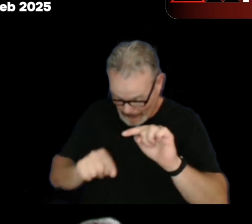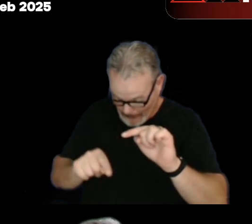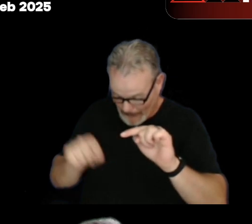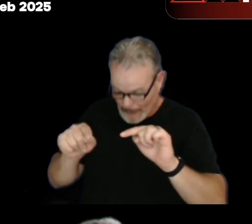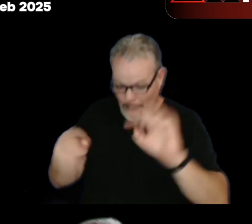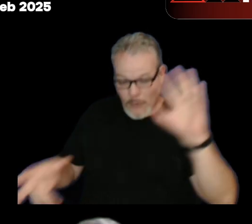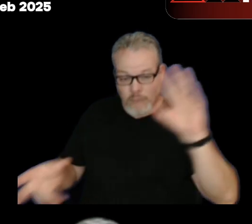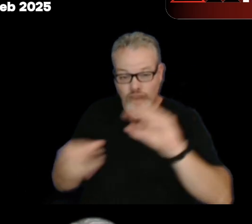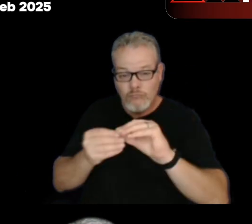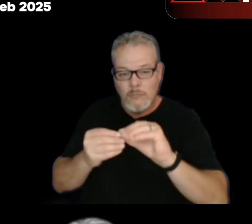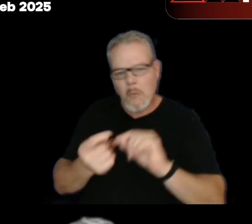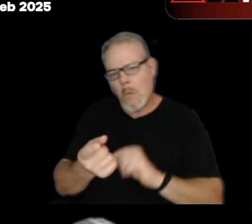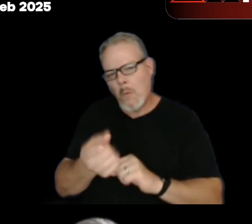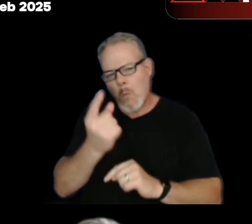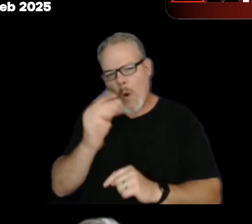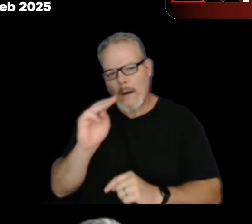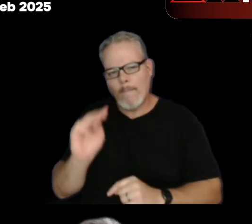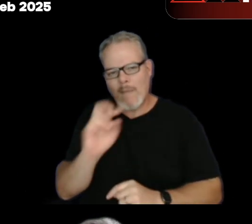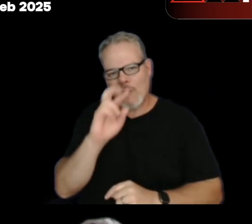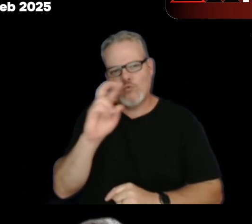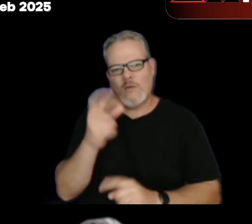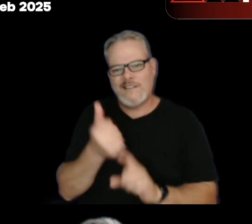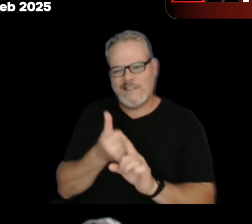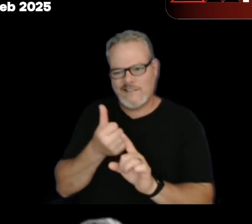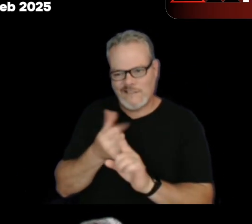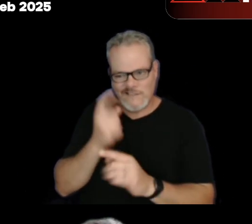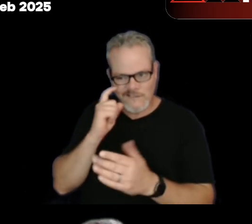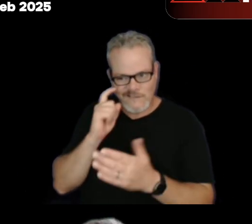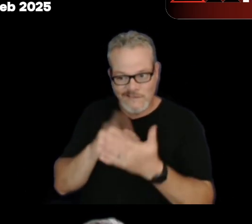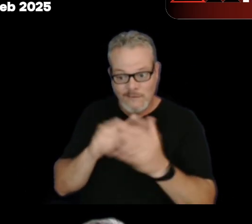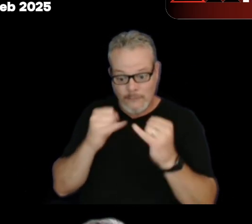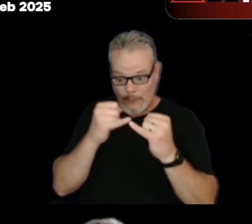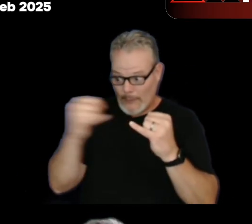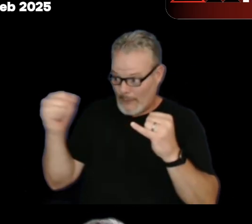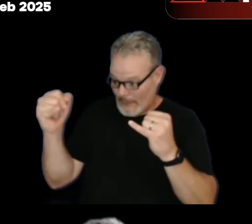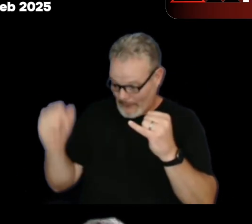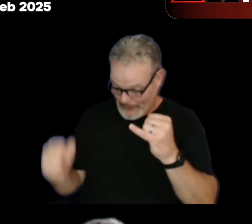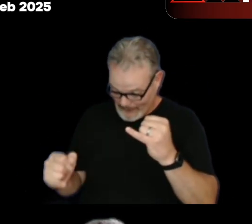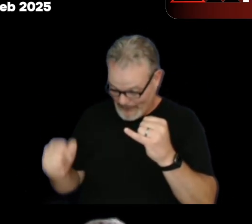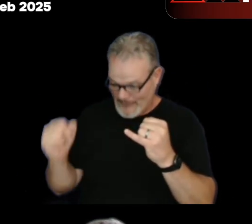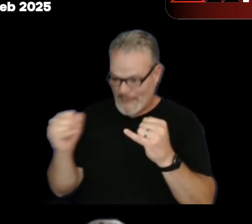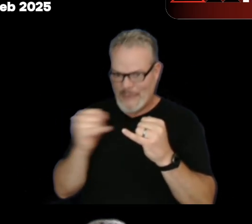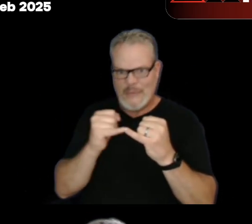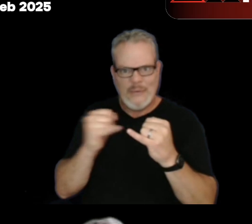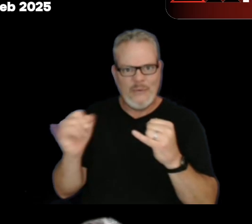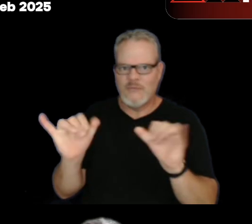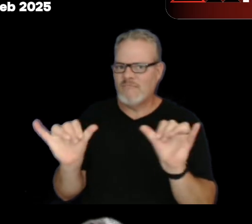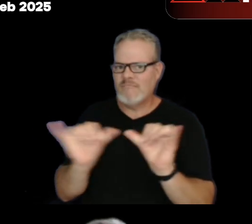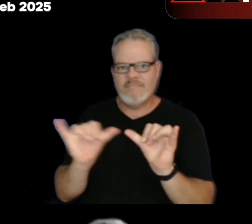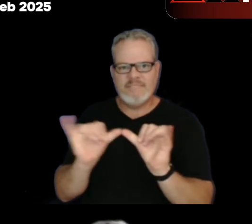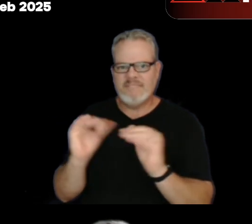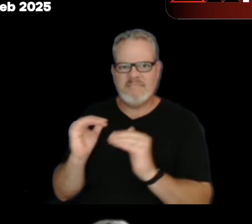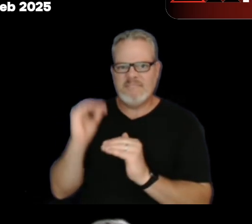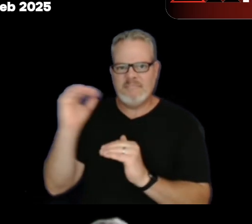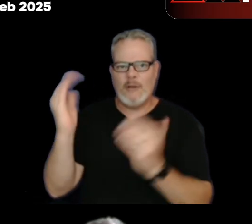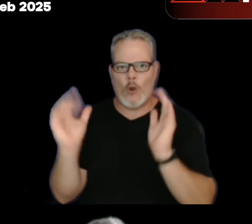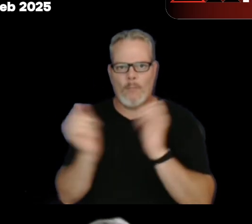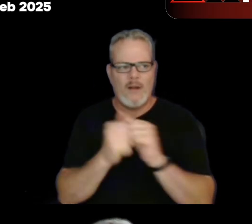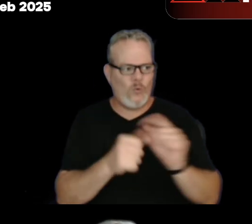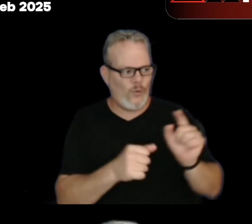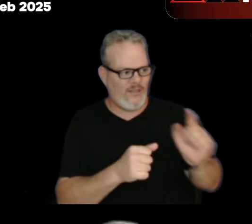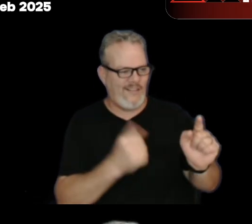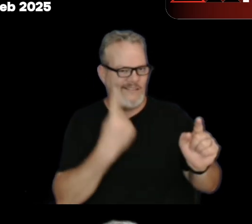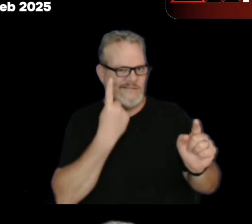microradian. And you can see that overall, the magnitude of our drop was not as large as the most